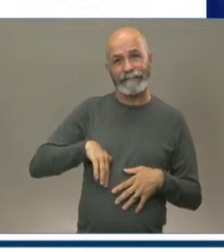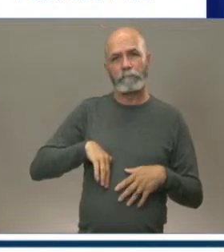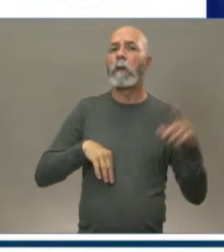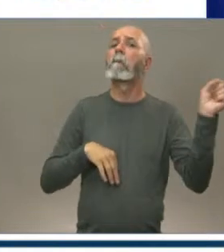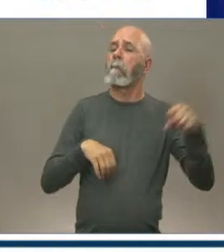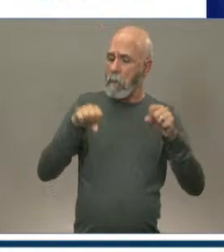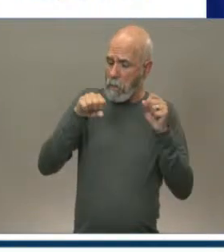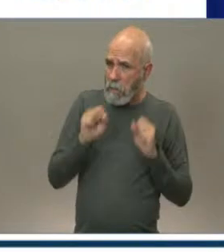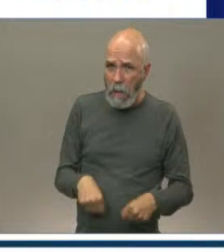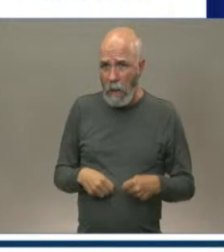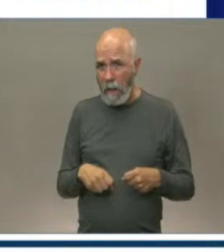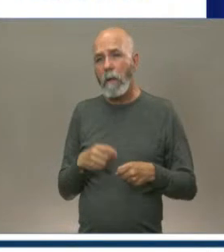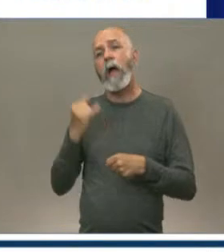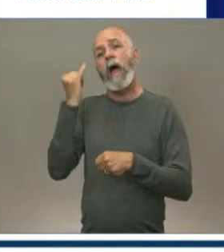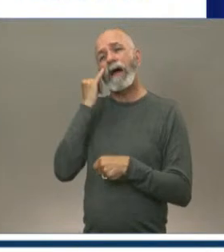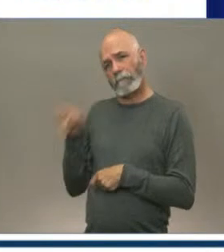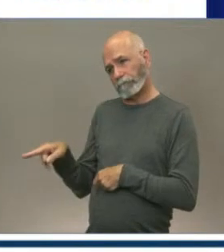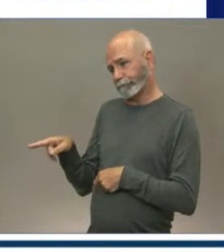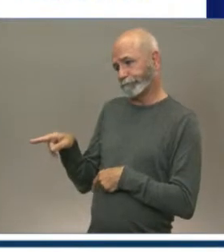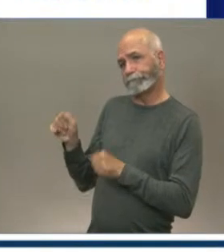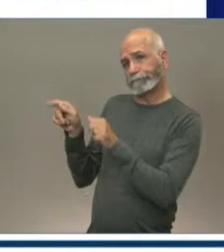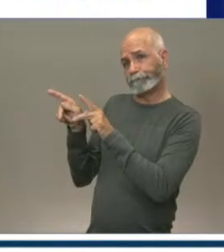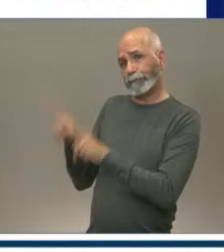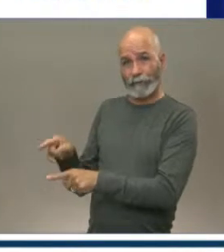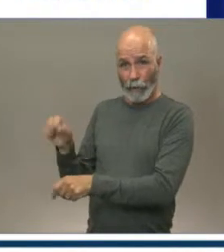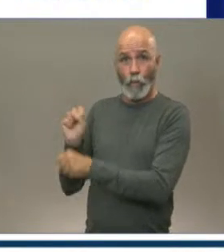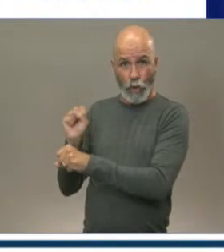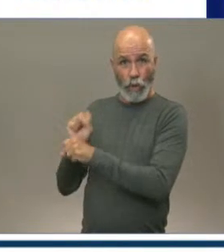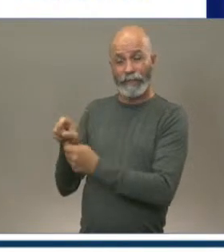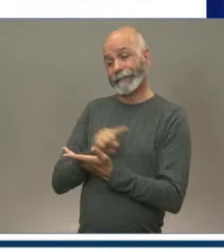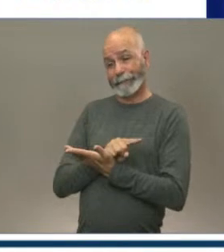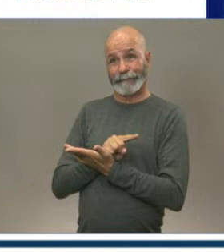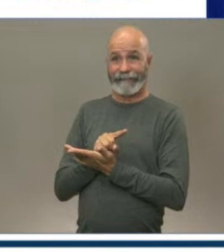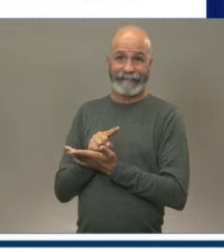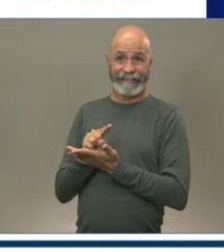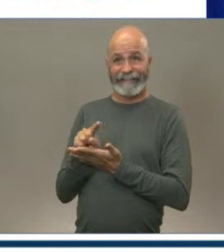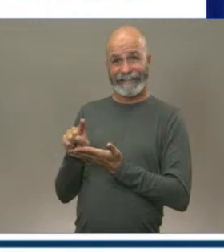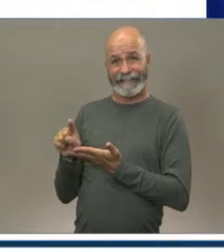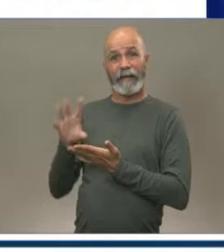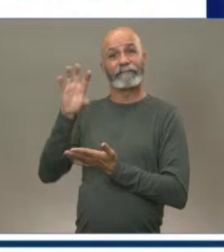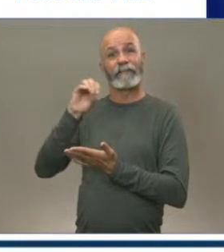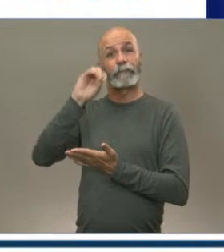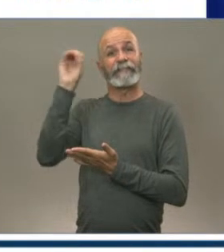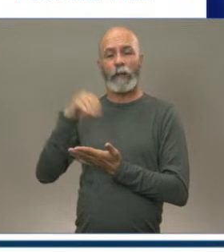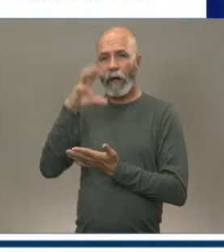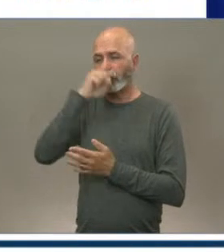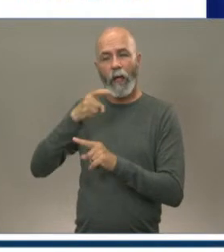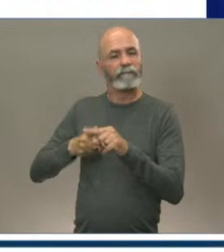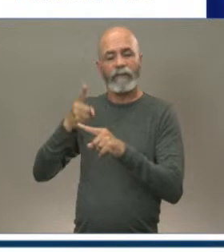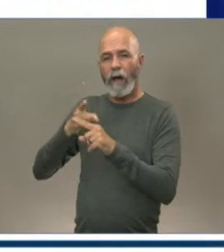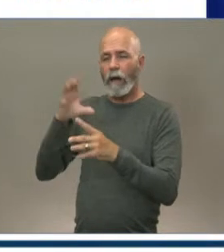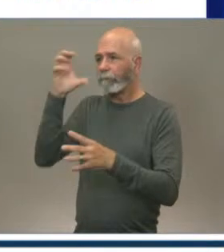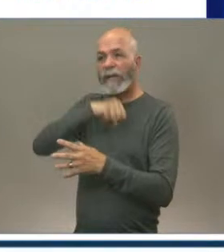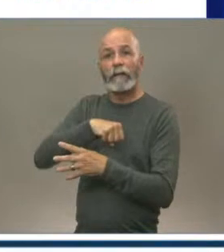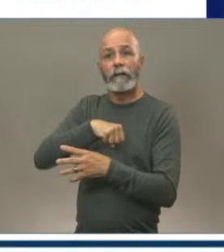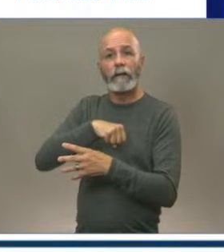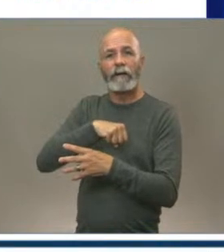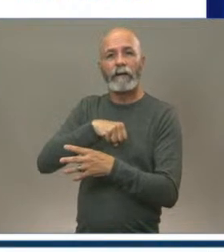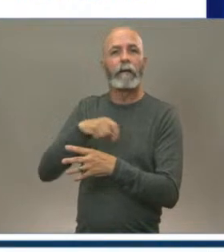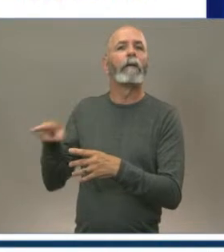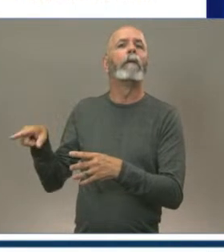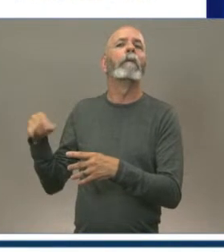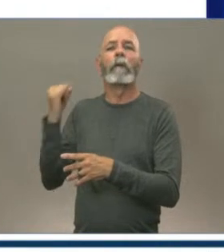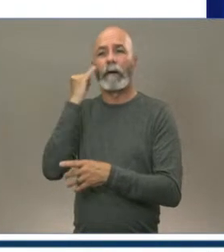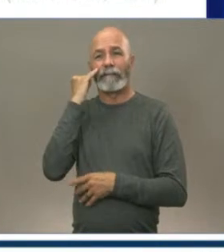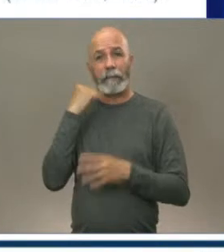you miss at least 50% of your work week. So there's a gap of if someone is symptomatic and they